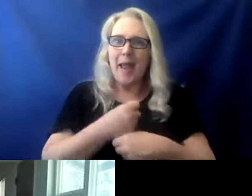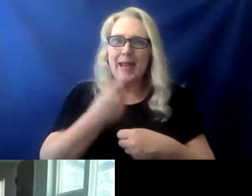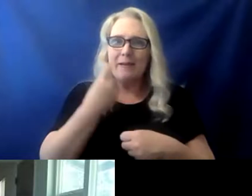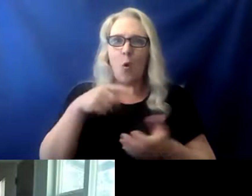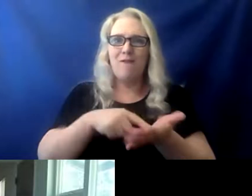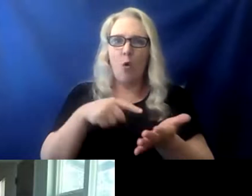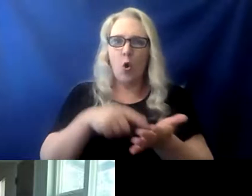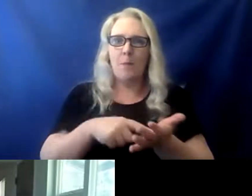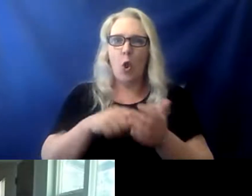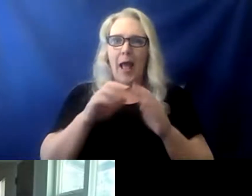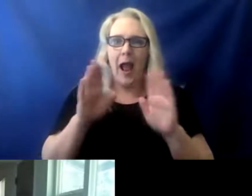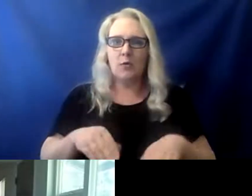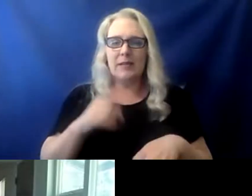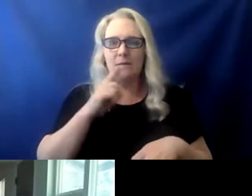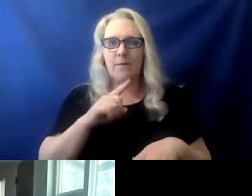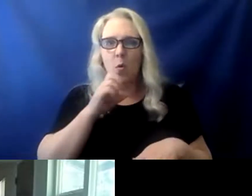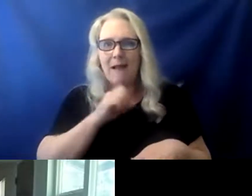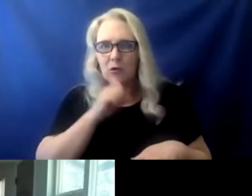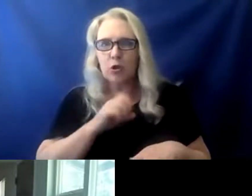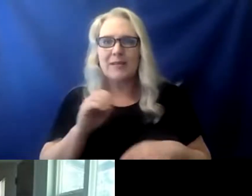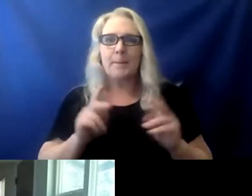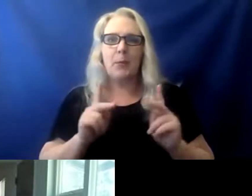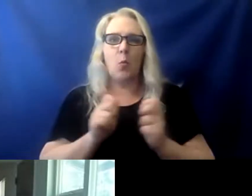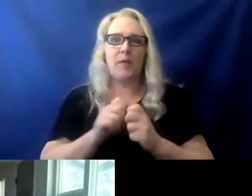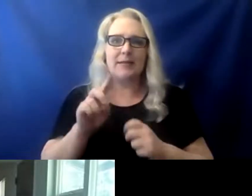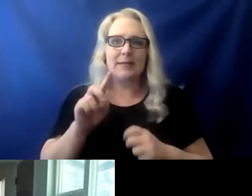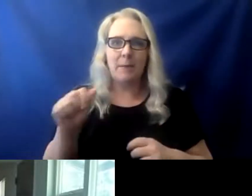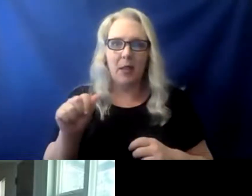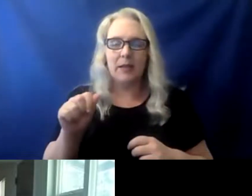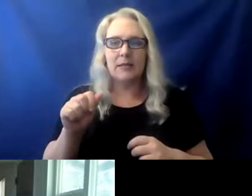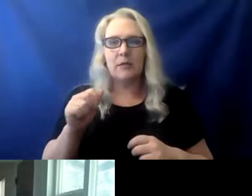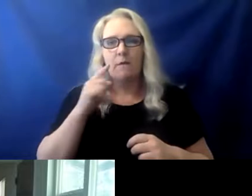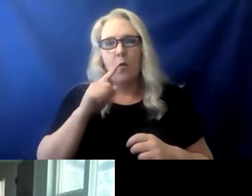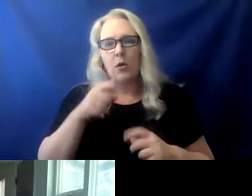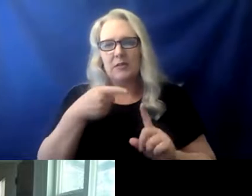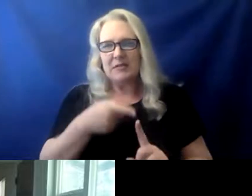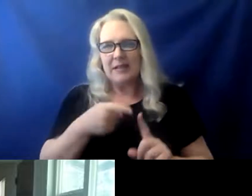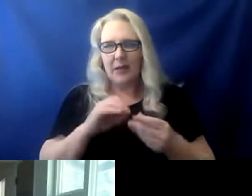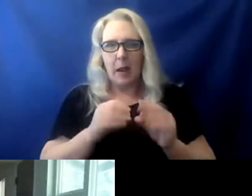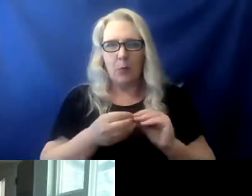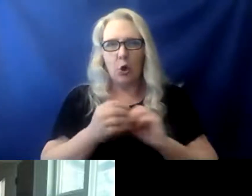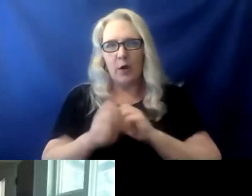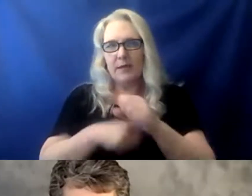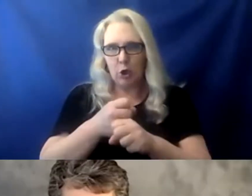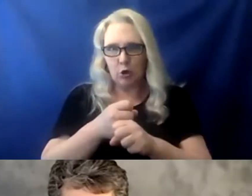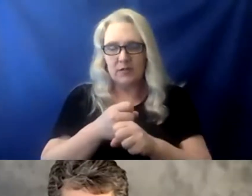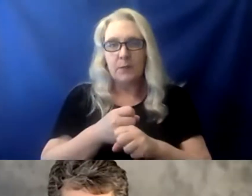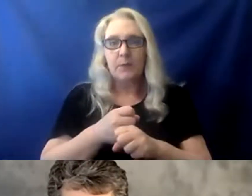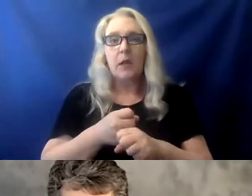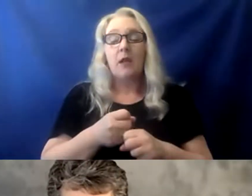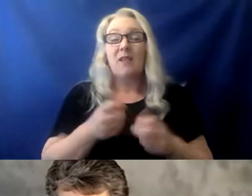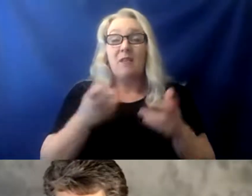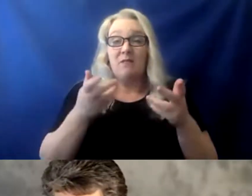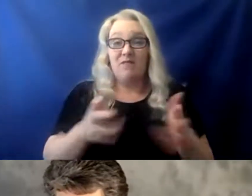for elders and people with disabilities for a certain number of years. And then once that period